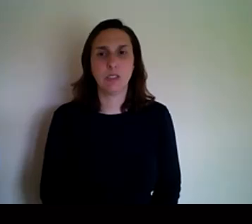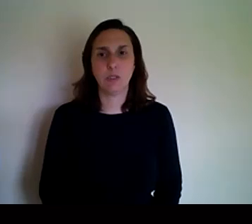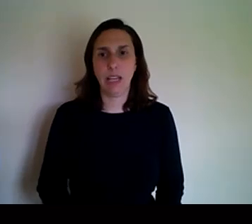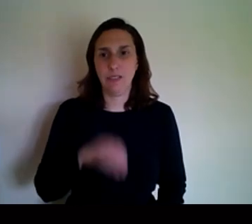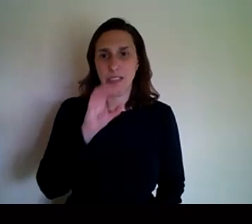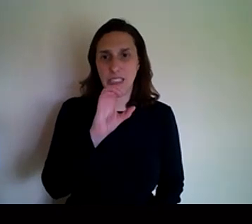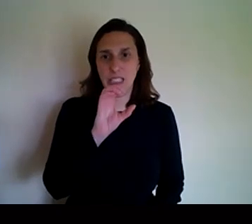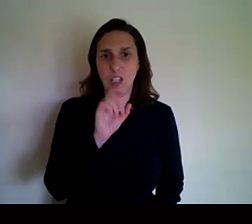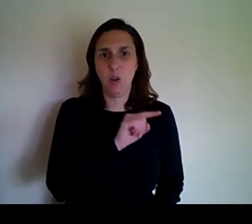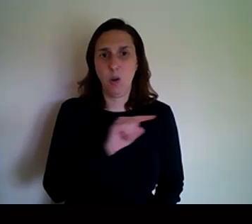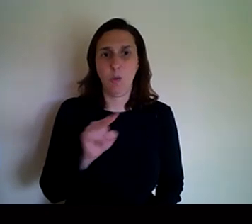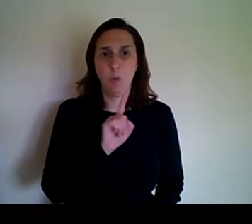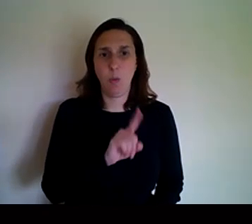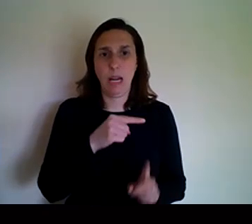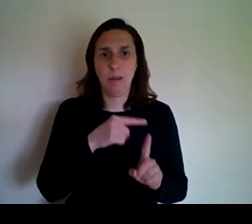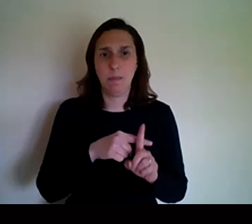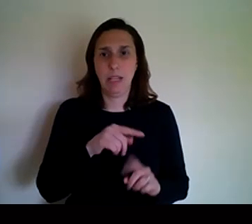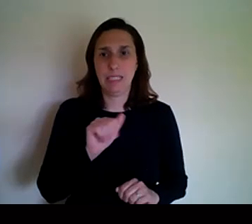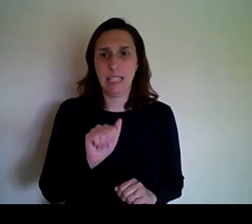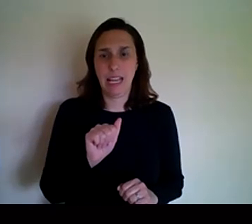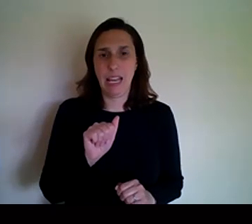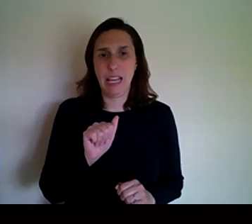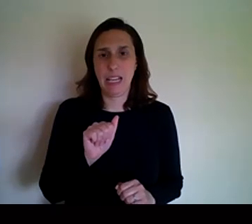over 1 plus a